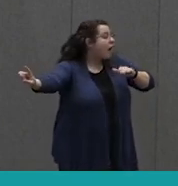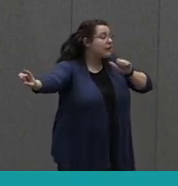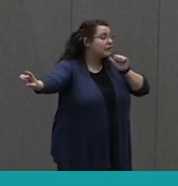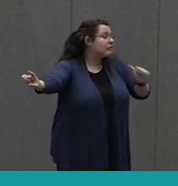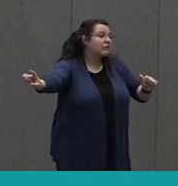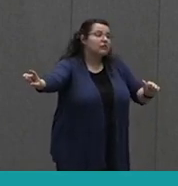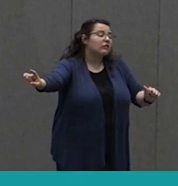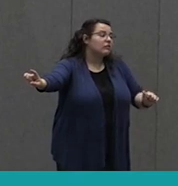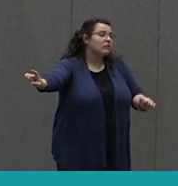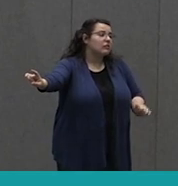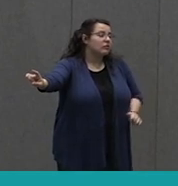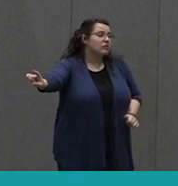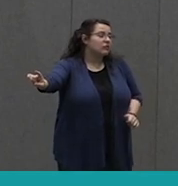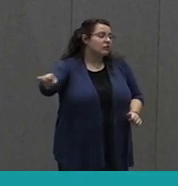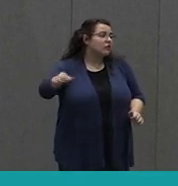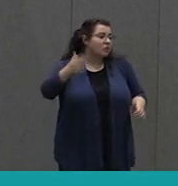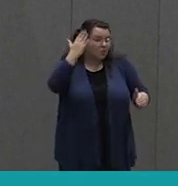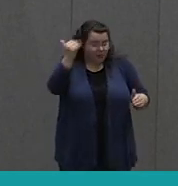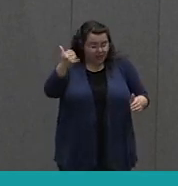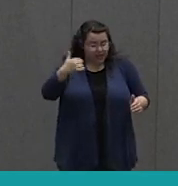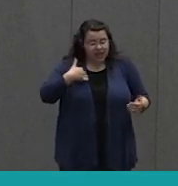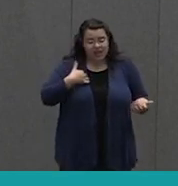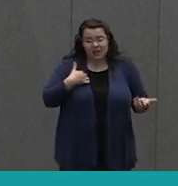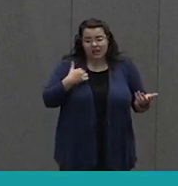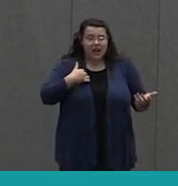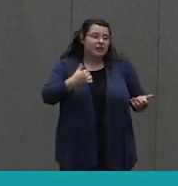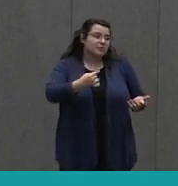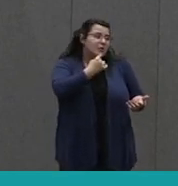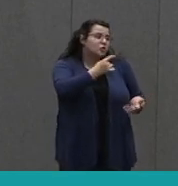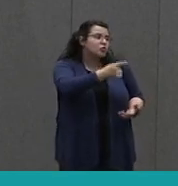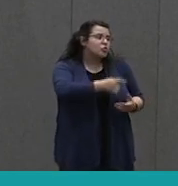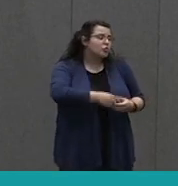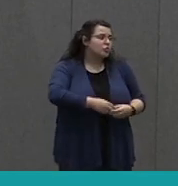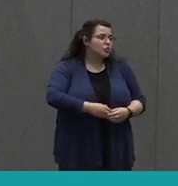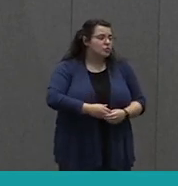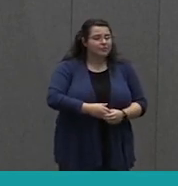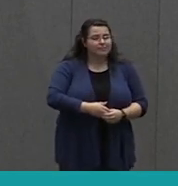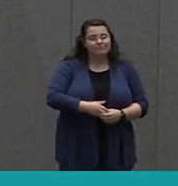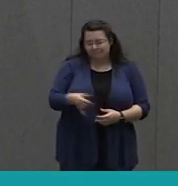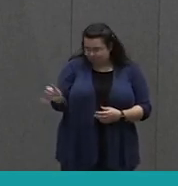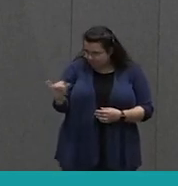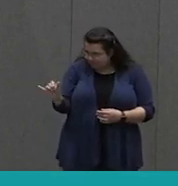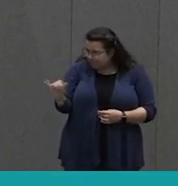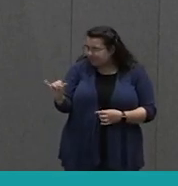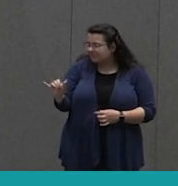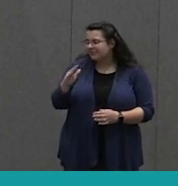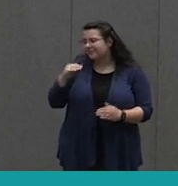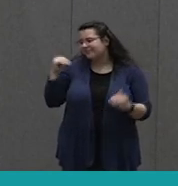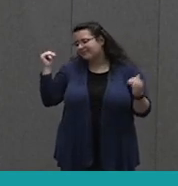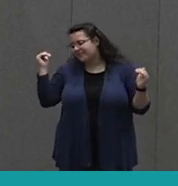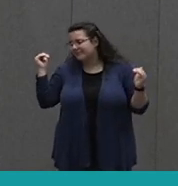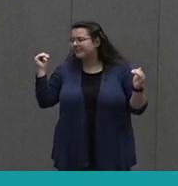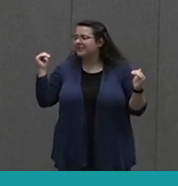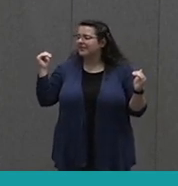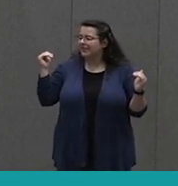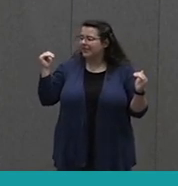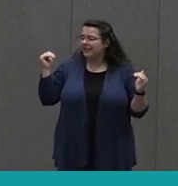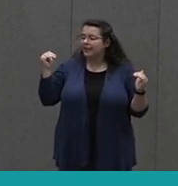"I've brought you supper." He poured them a delicious hot soup, and they sat sipping it